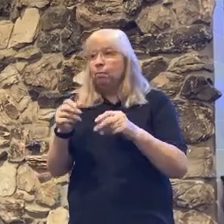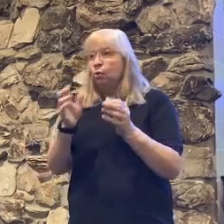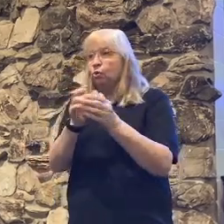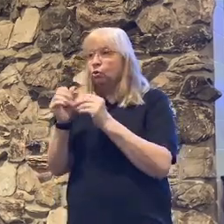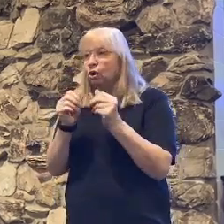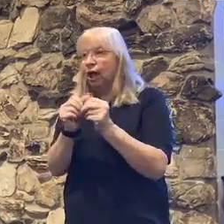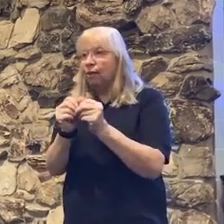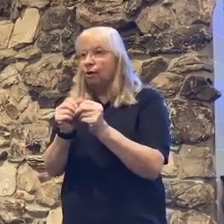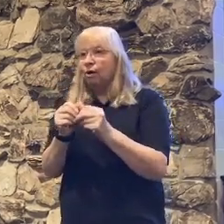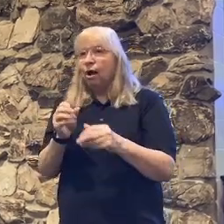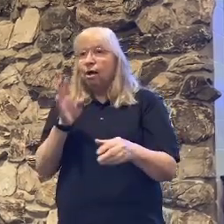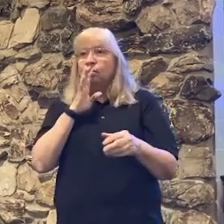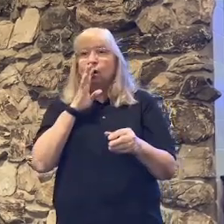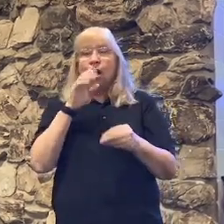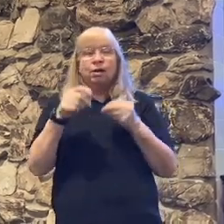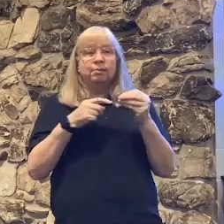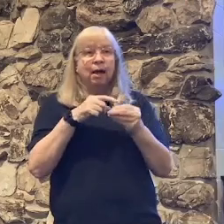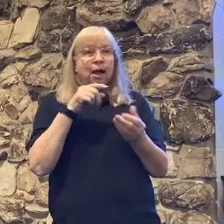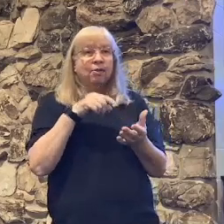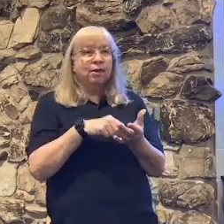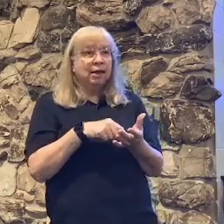and talk about this.